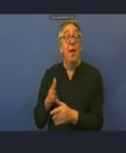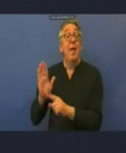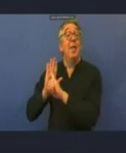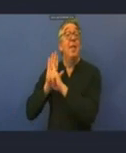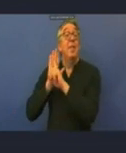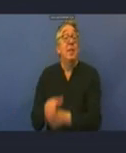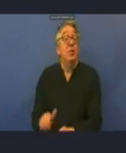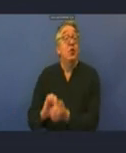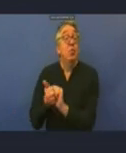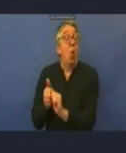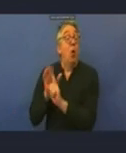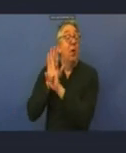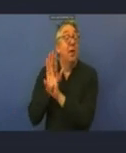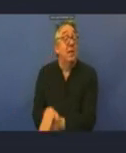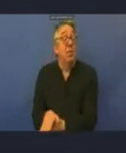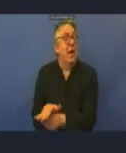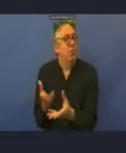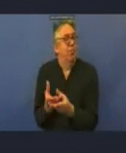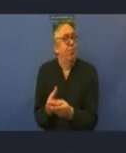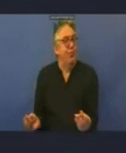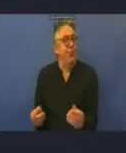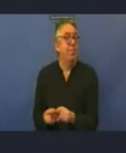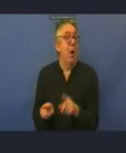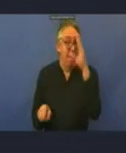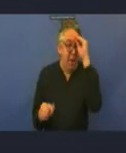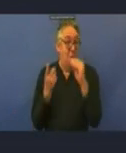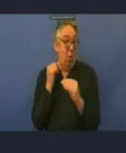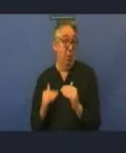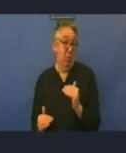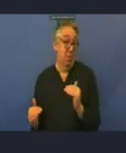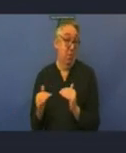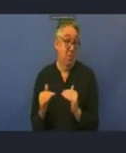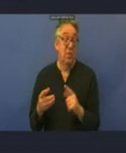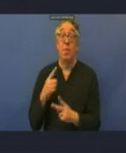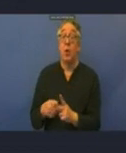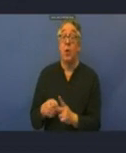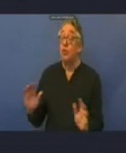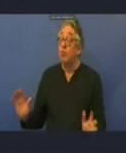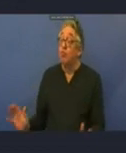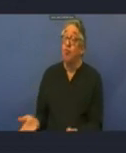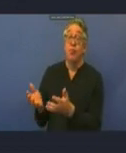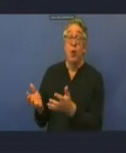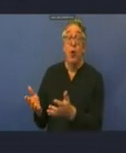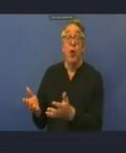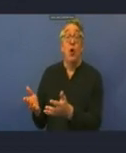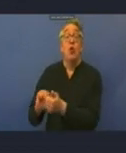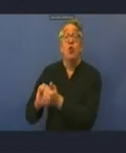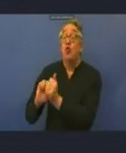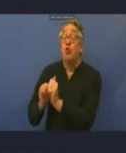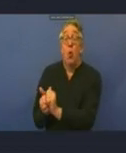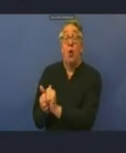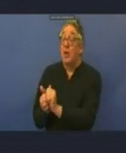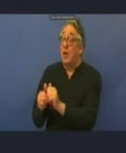including gender equality, and encouraging the participation in sport and physical activity.